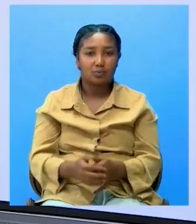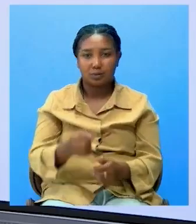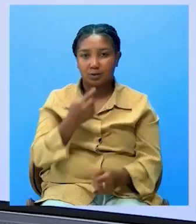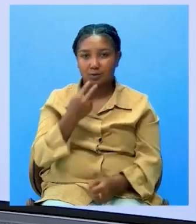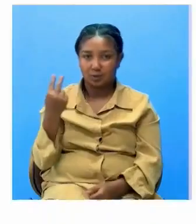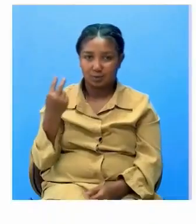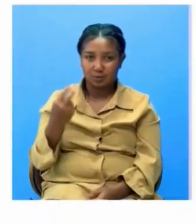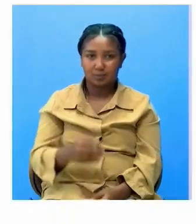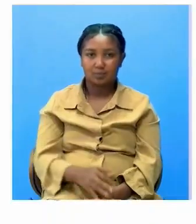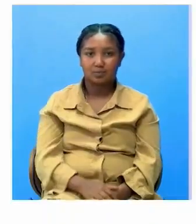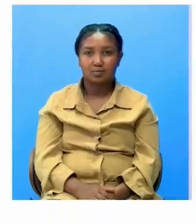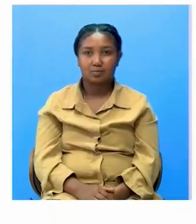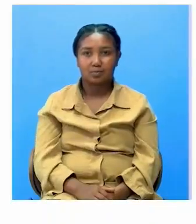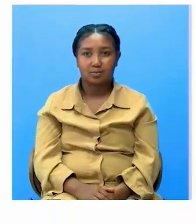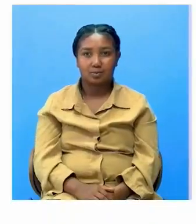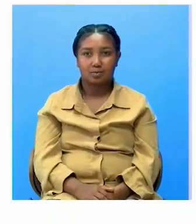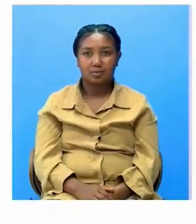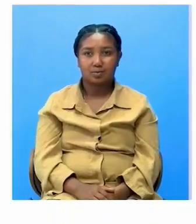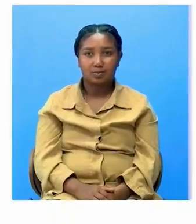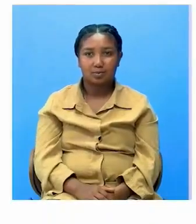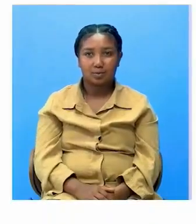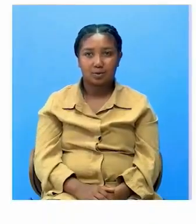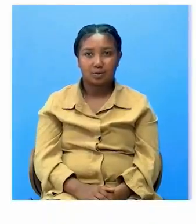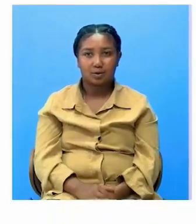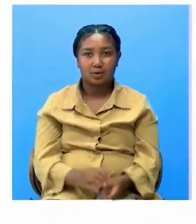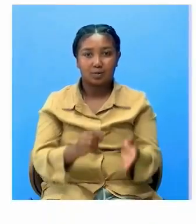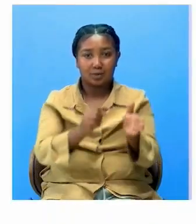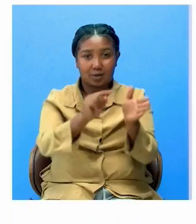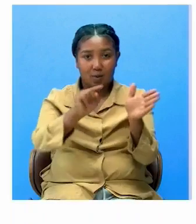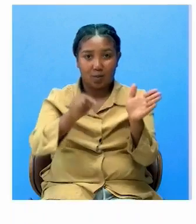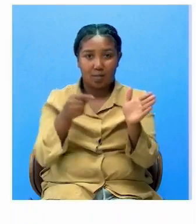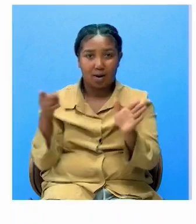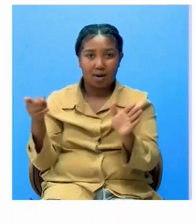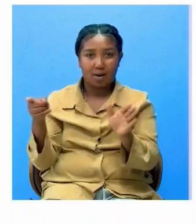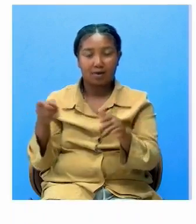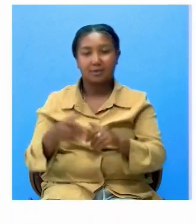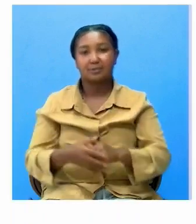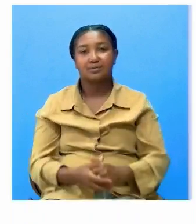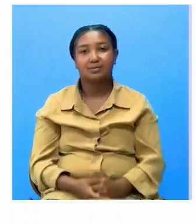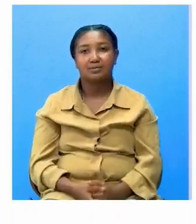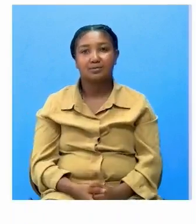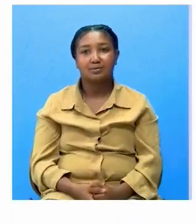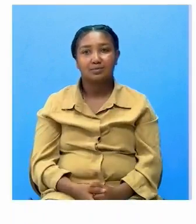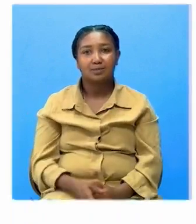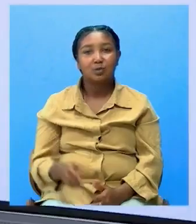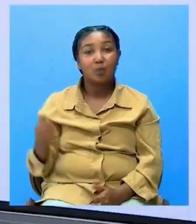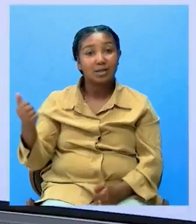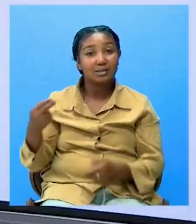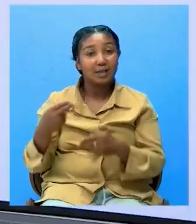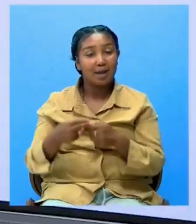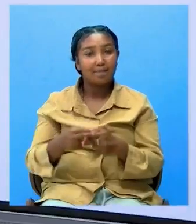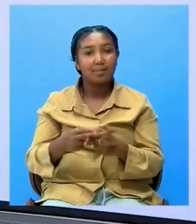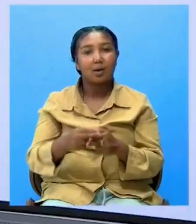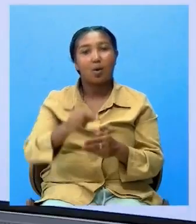here. Comma. Look. This one is comma.